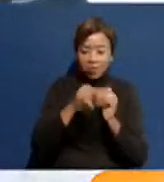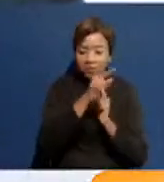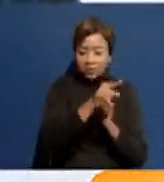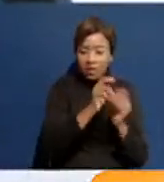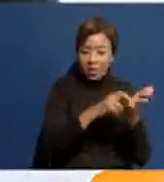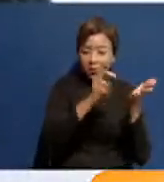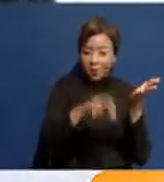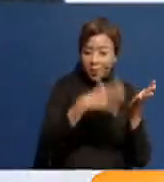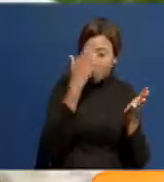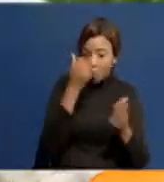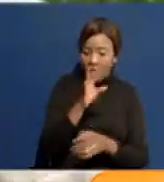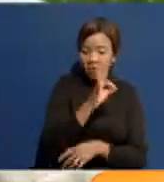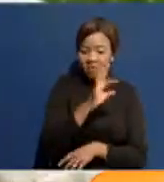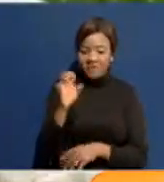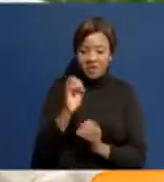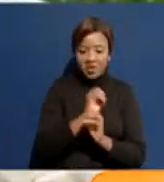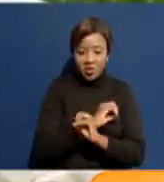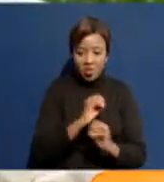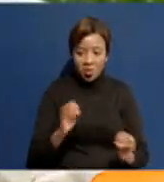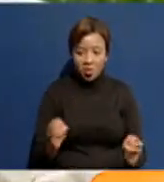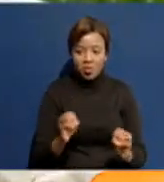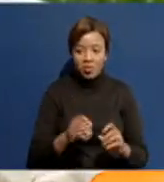out due to lack of school fees.